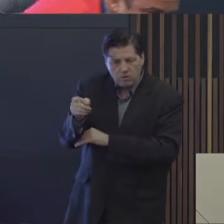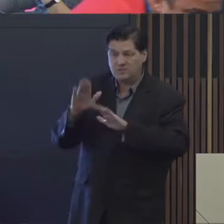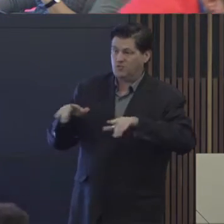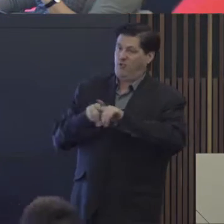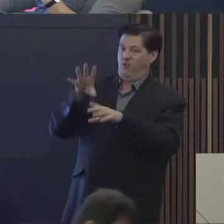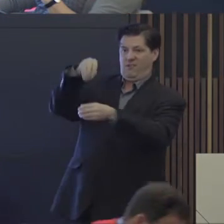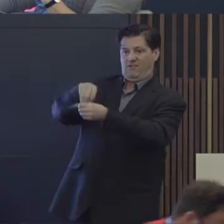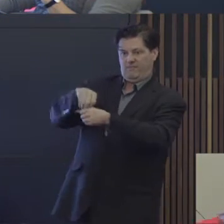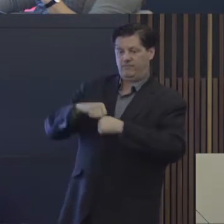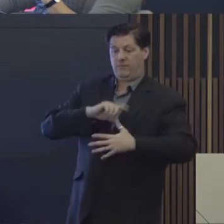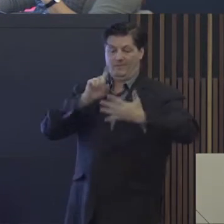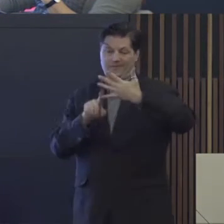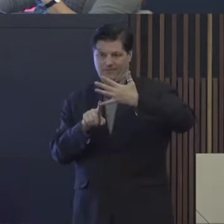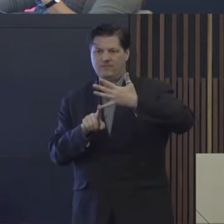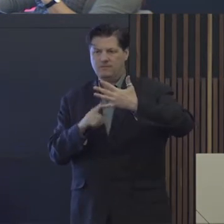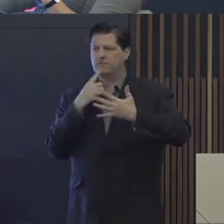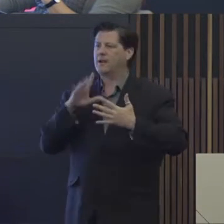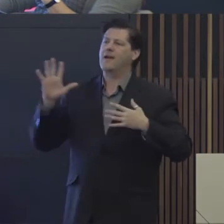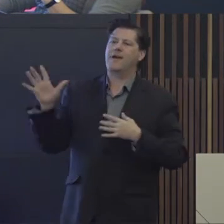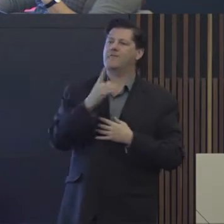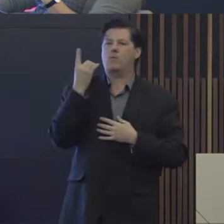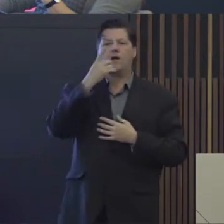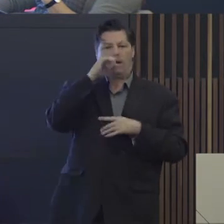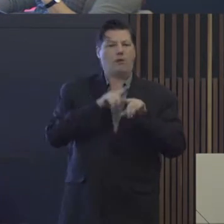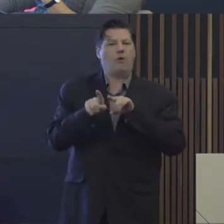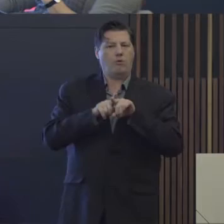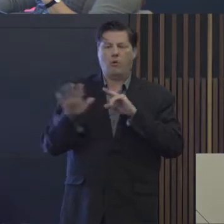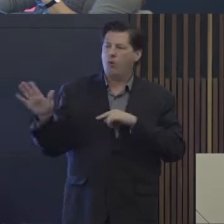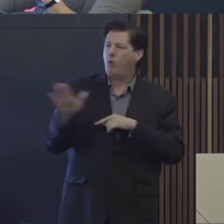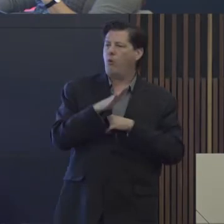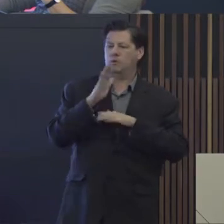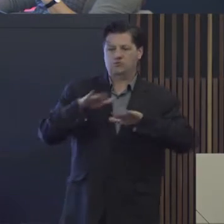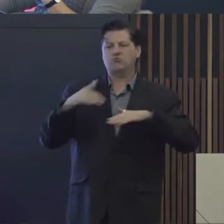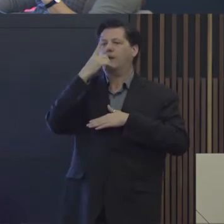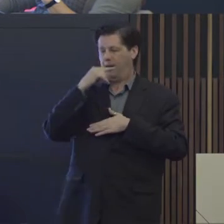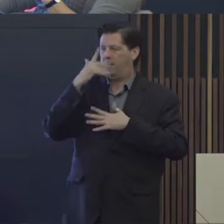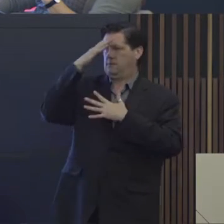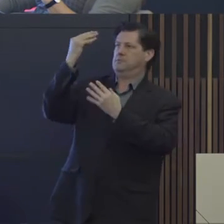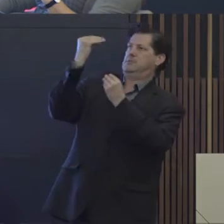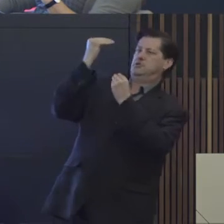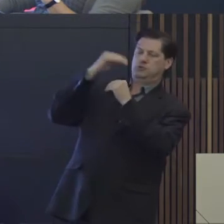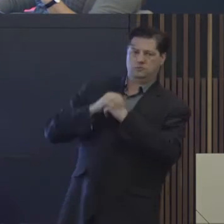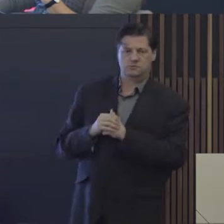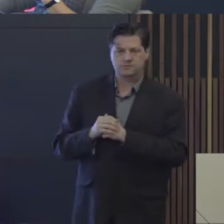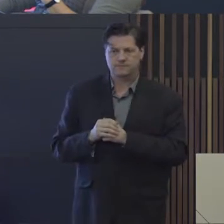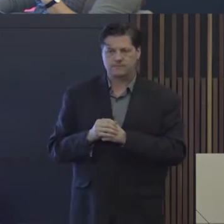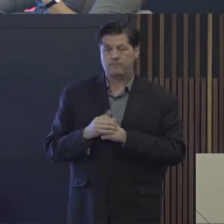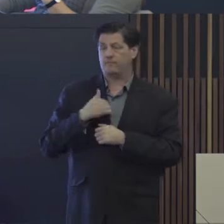And the fifth one, most important, everybody can learn, all children can learn and all children can be taught. And I'd like to say